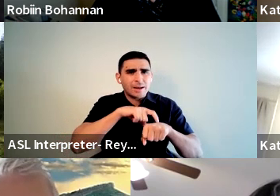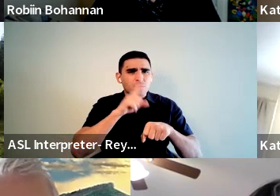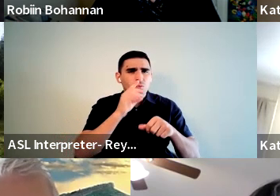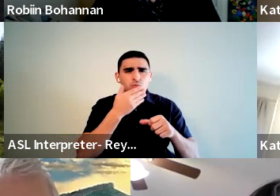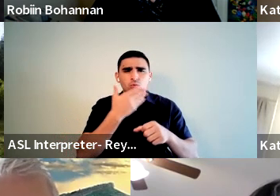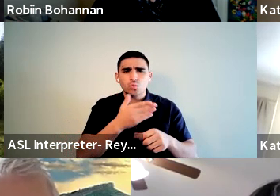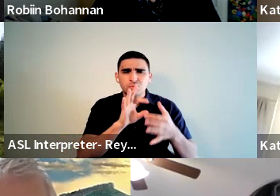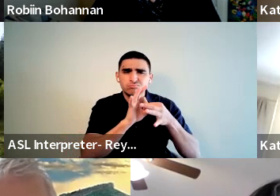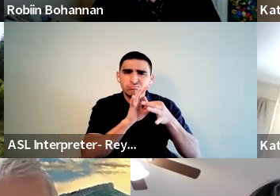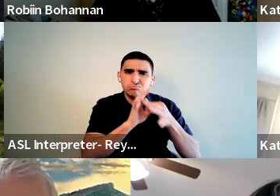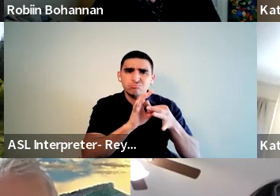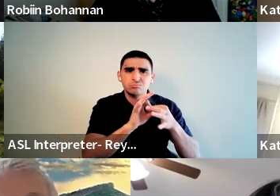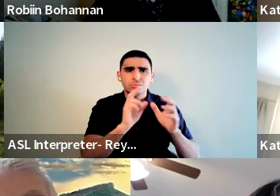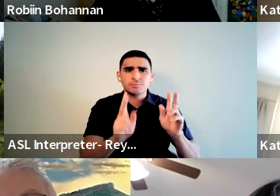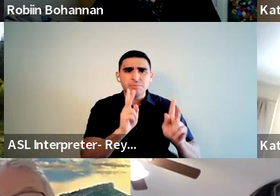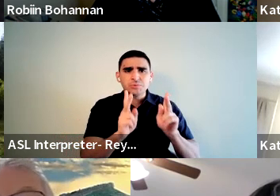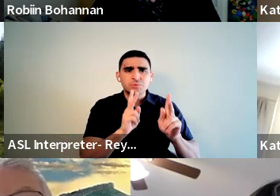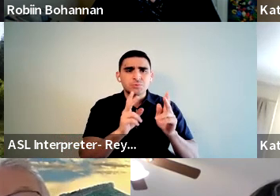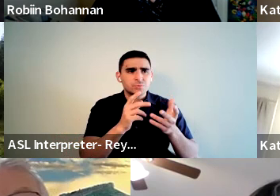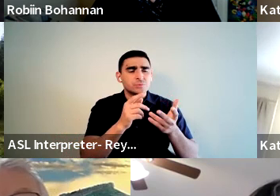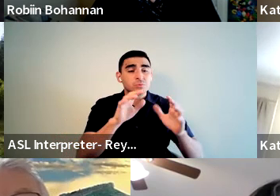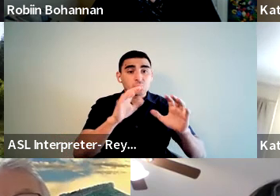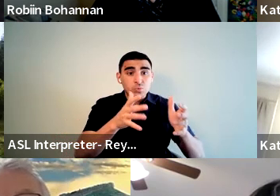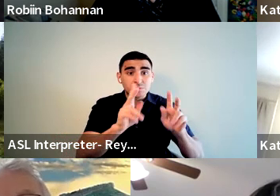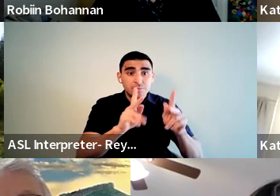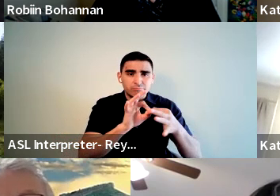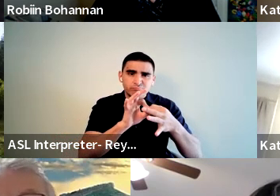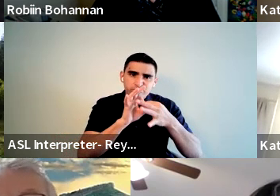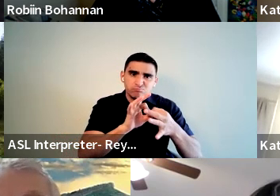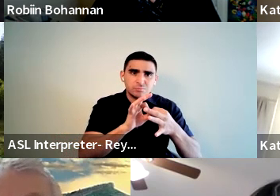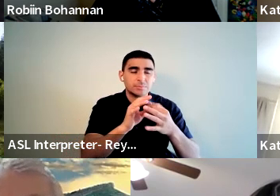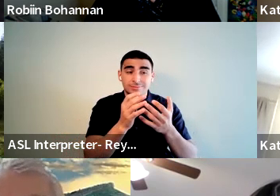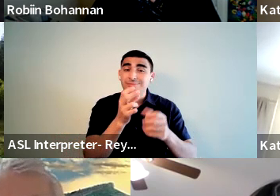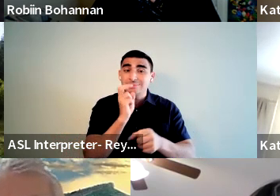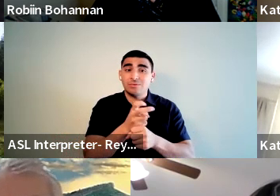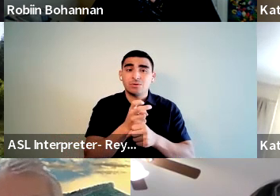and relationships with groups of people, and